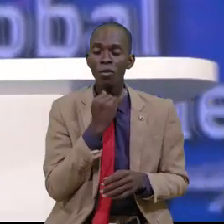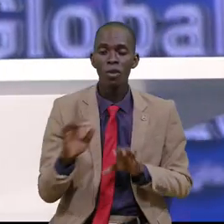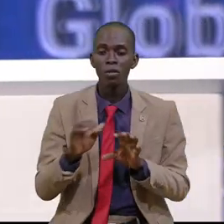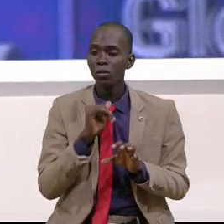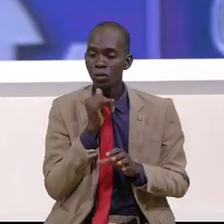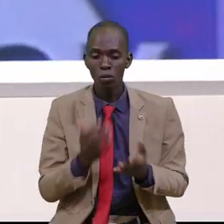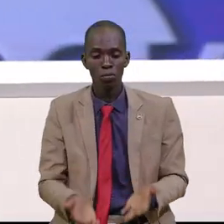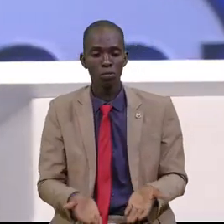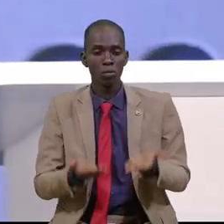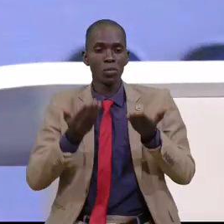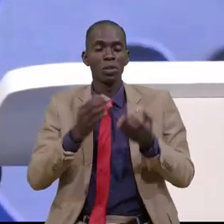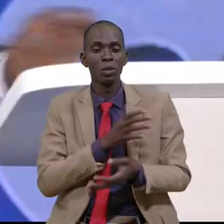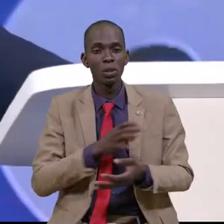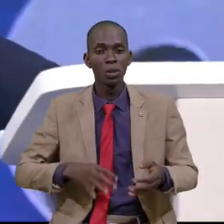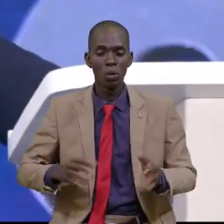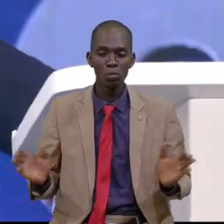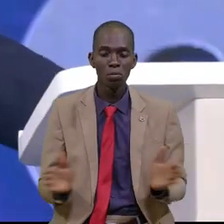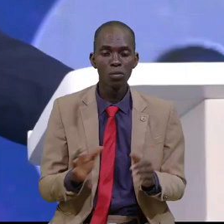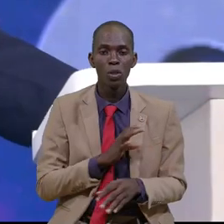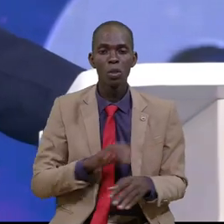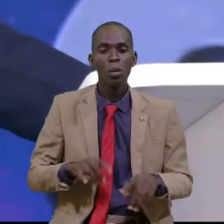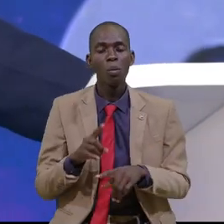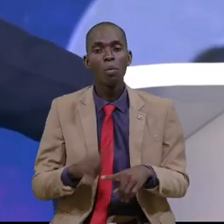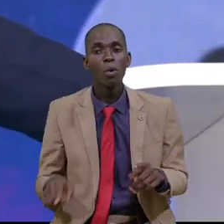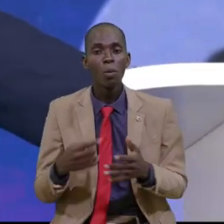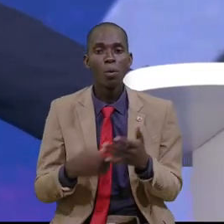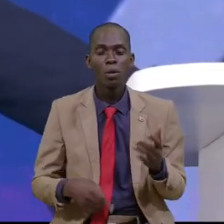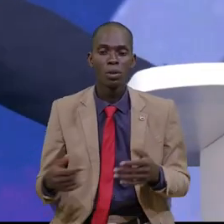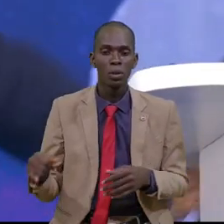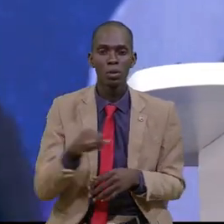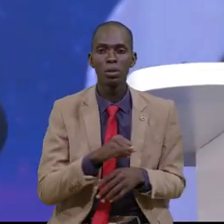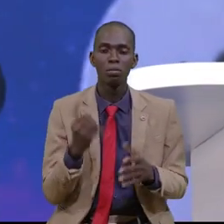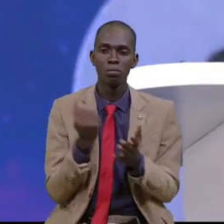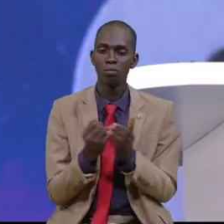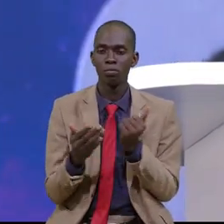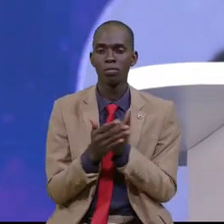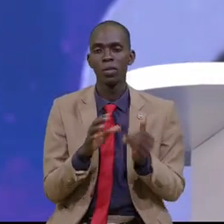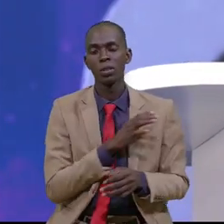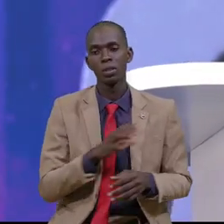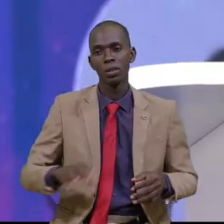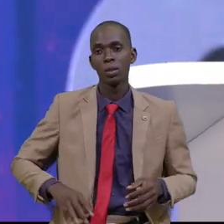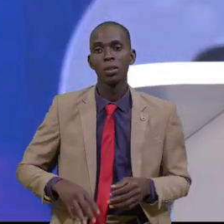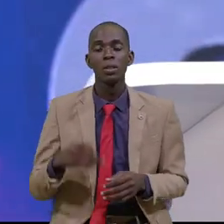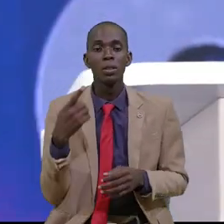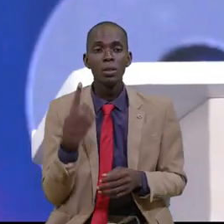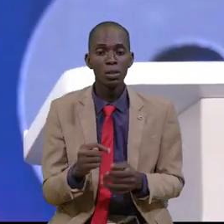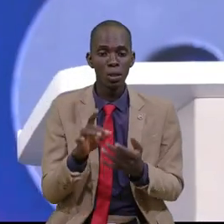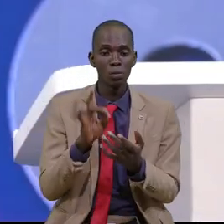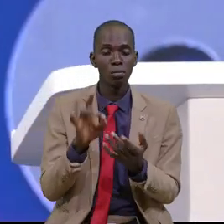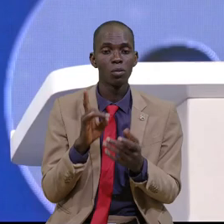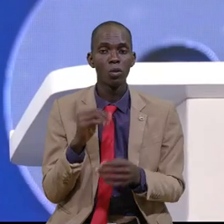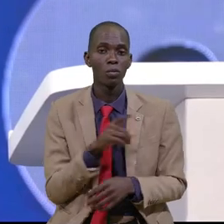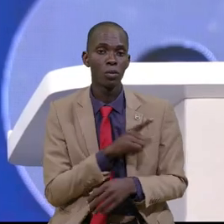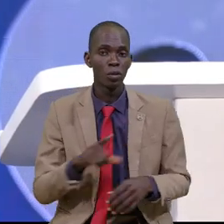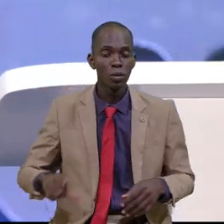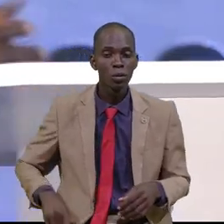did not anoint, appoint, and engage the Lord Jesus Christ, the appointment of the Lord, the appointment